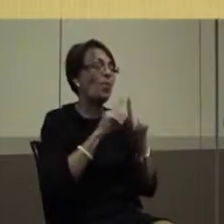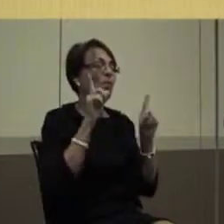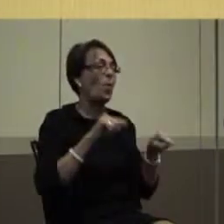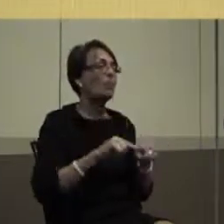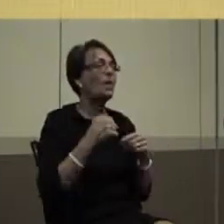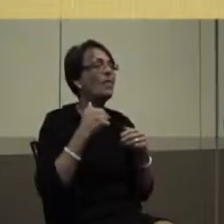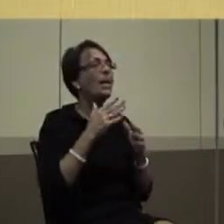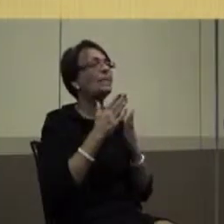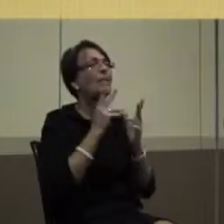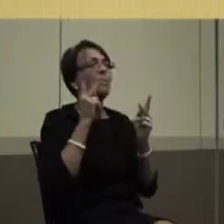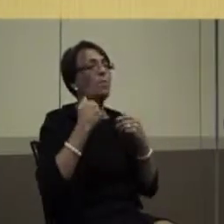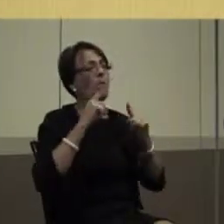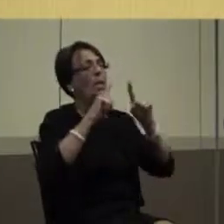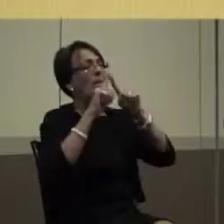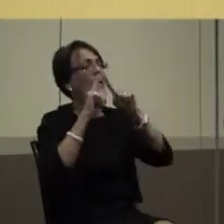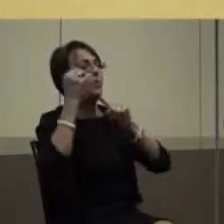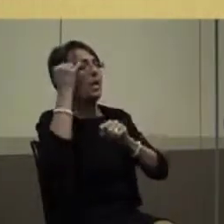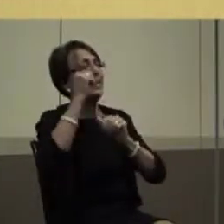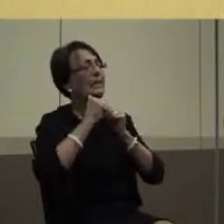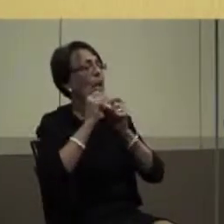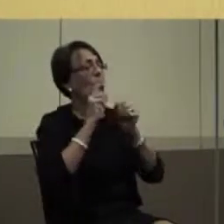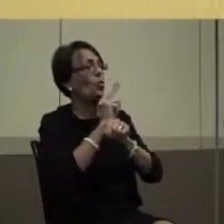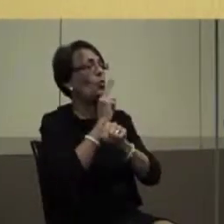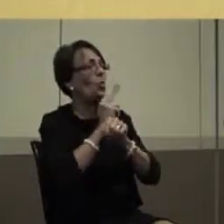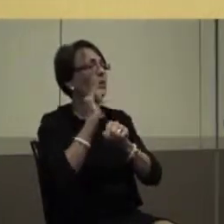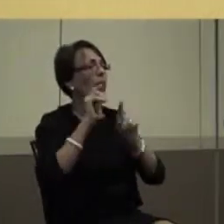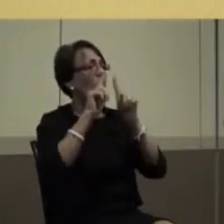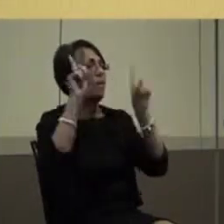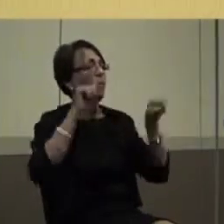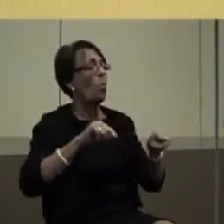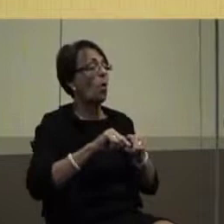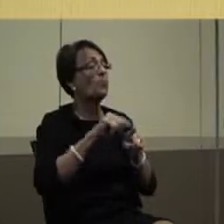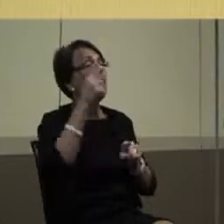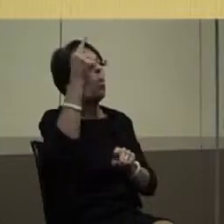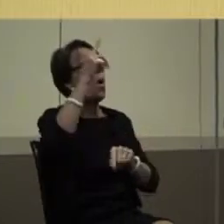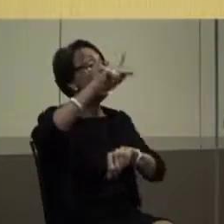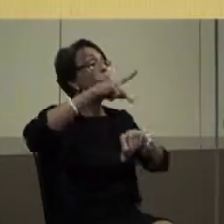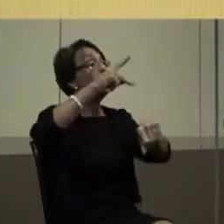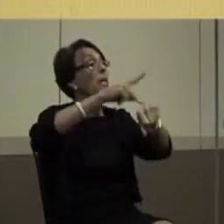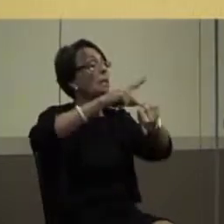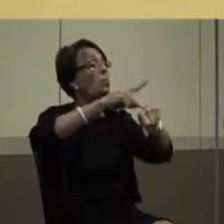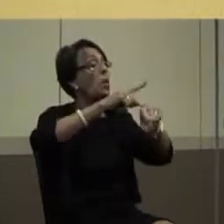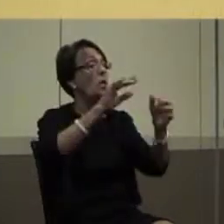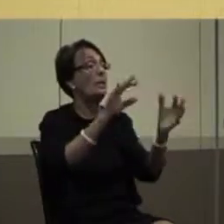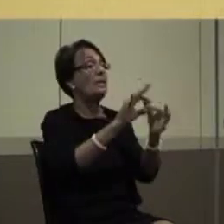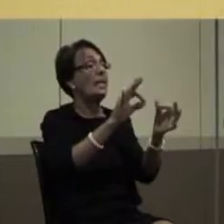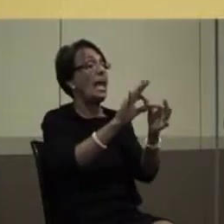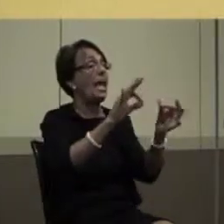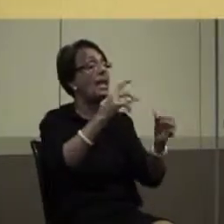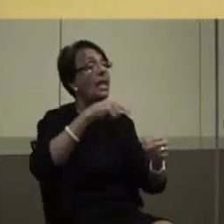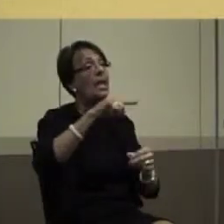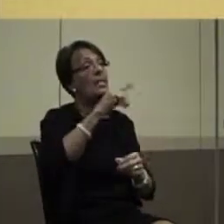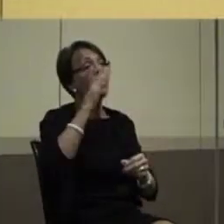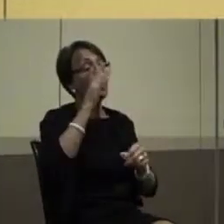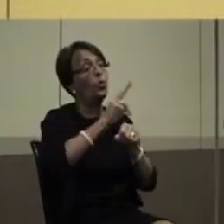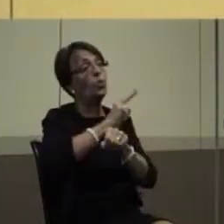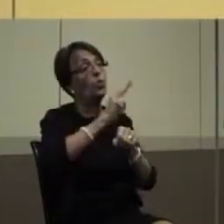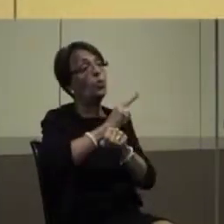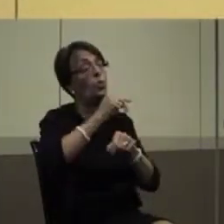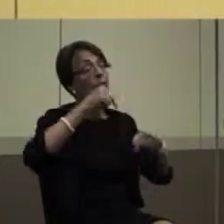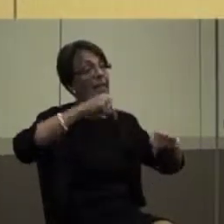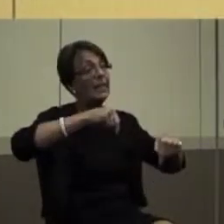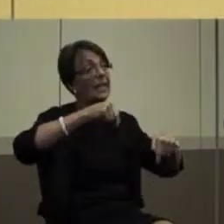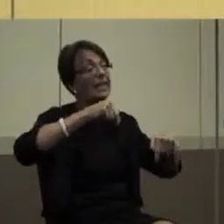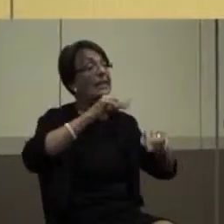of different ideas on how to use these forms. One principal said that they were going to use this at